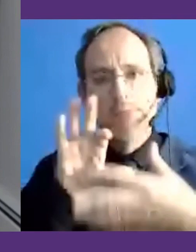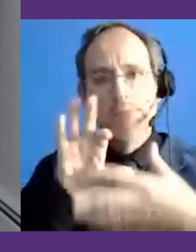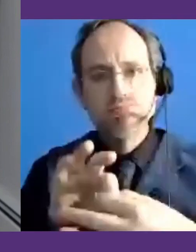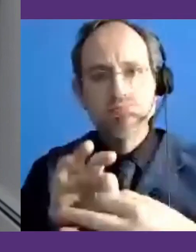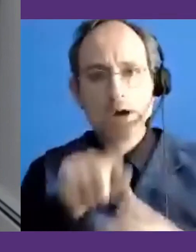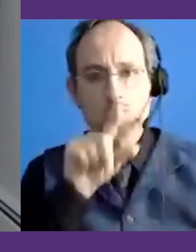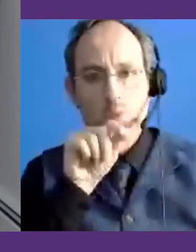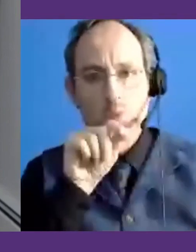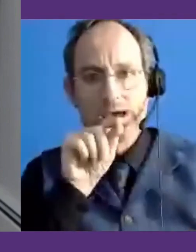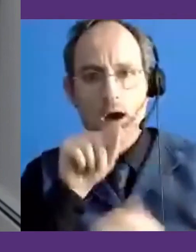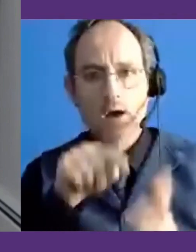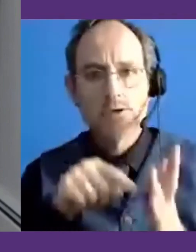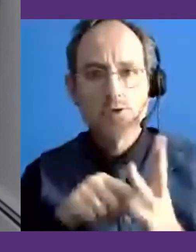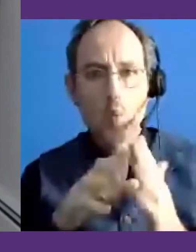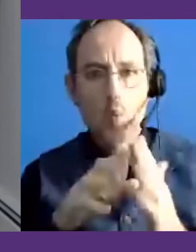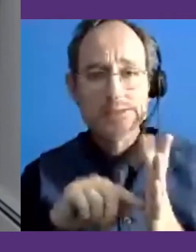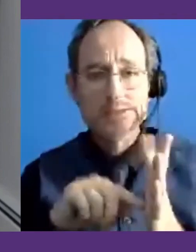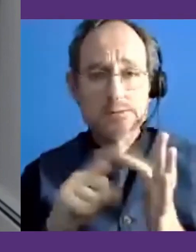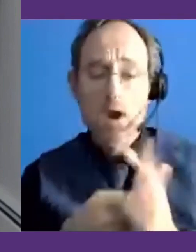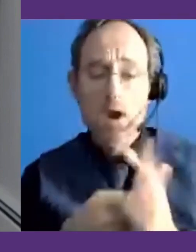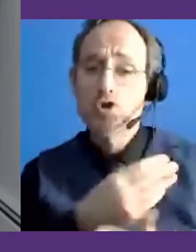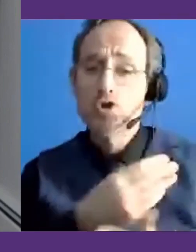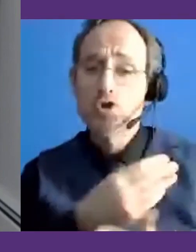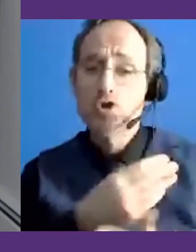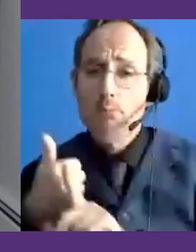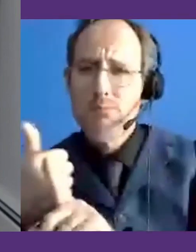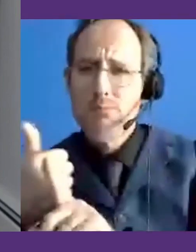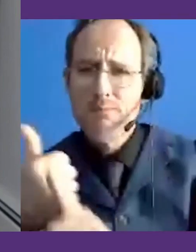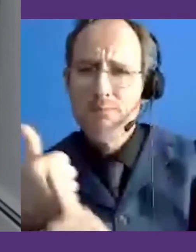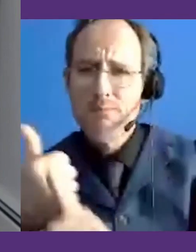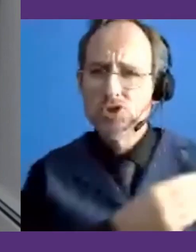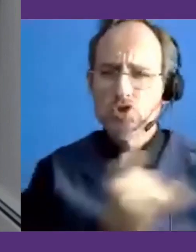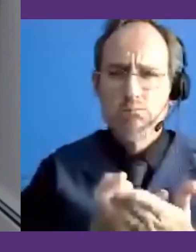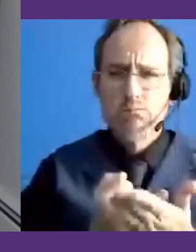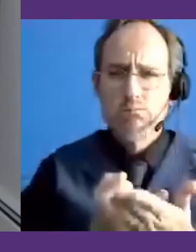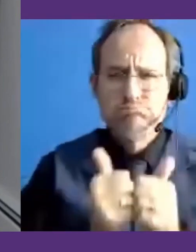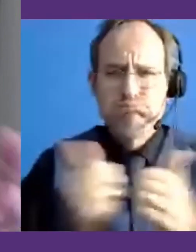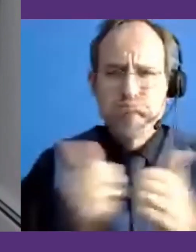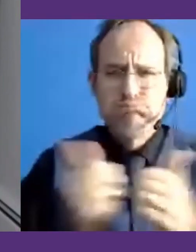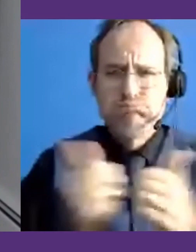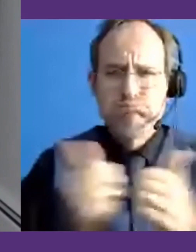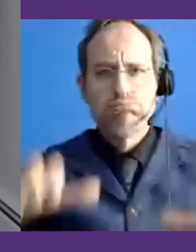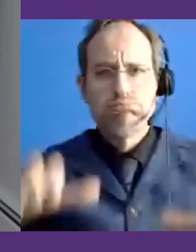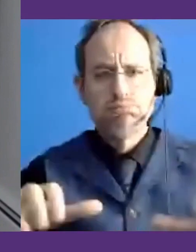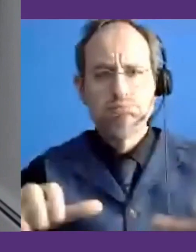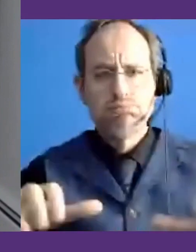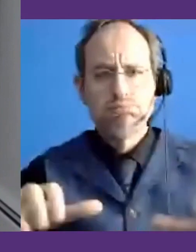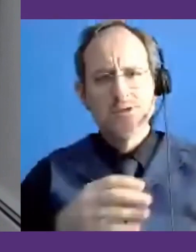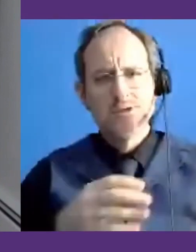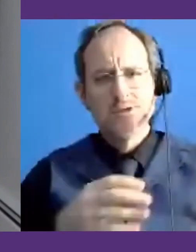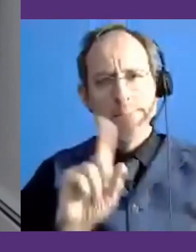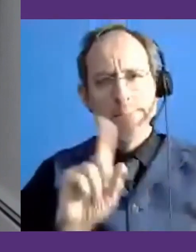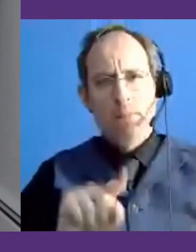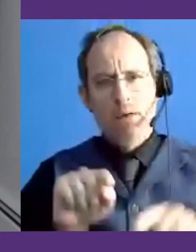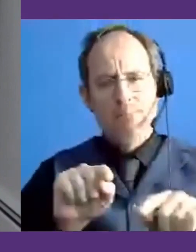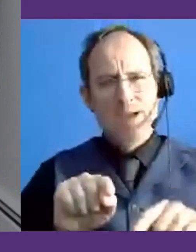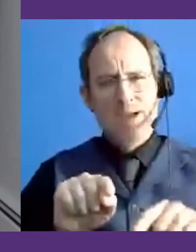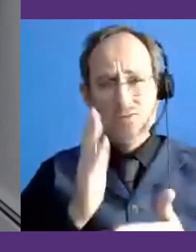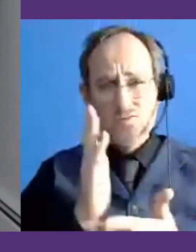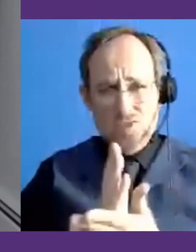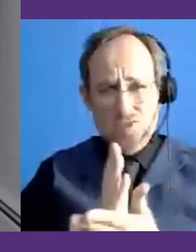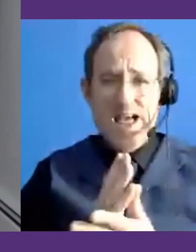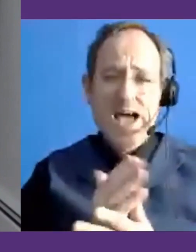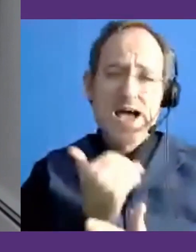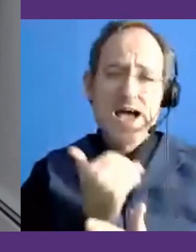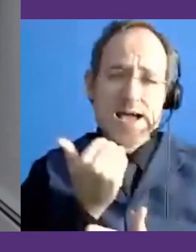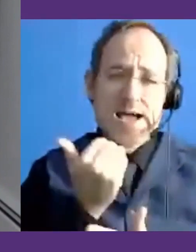disability community are realizing, wait a minute, fired their entire accessibility division, every one of them. So what does this